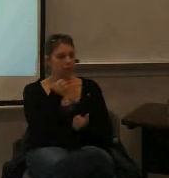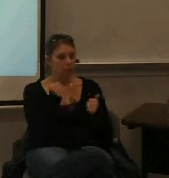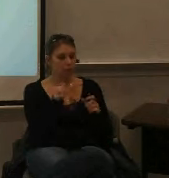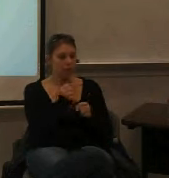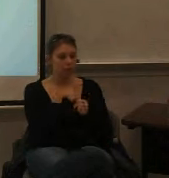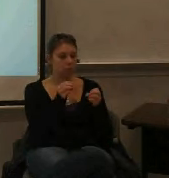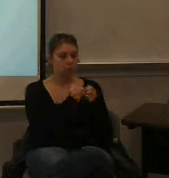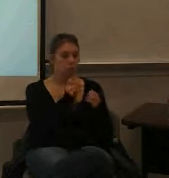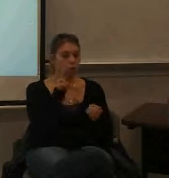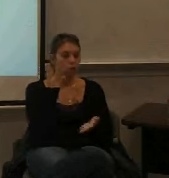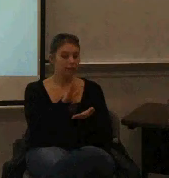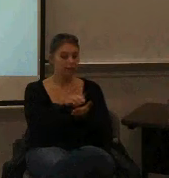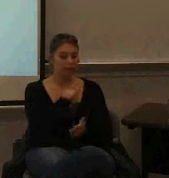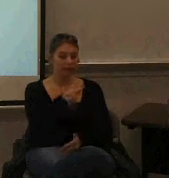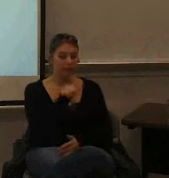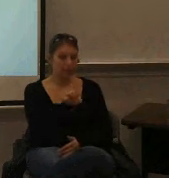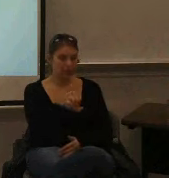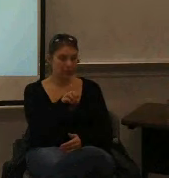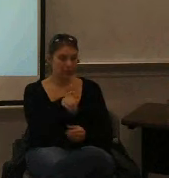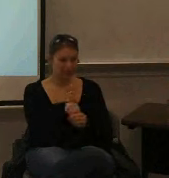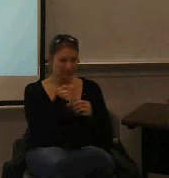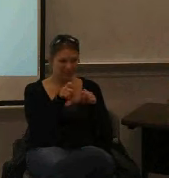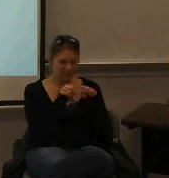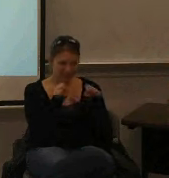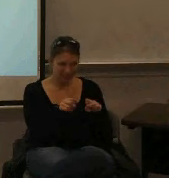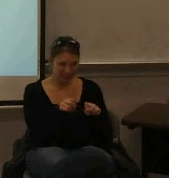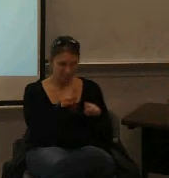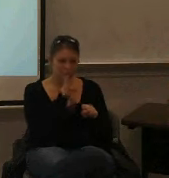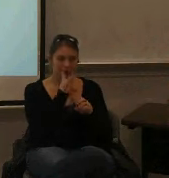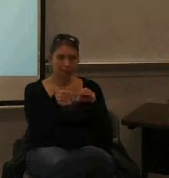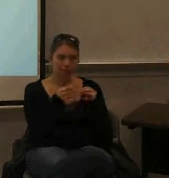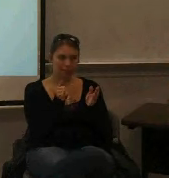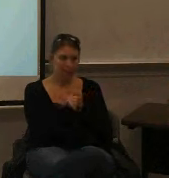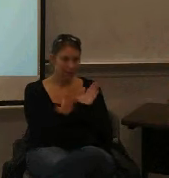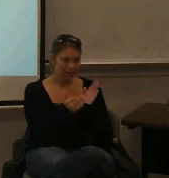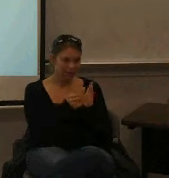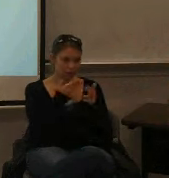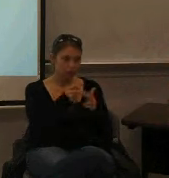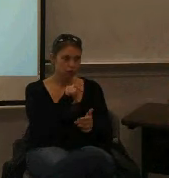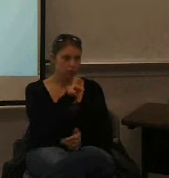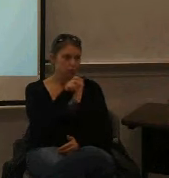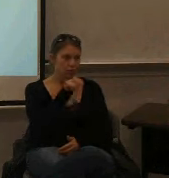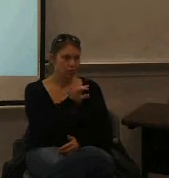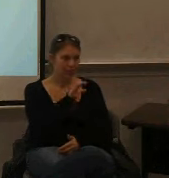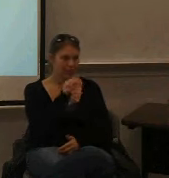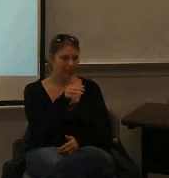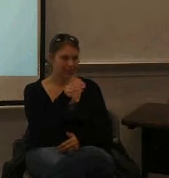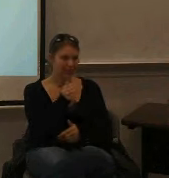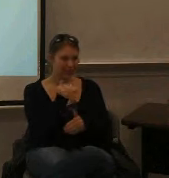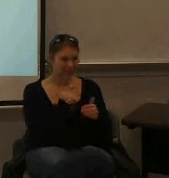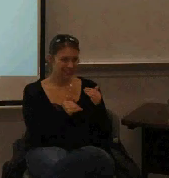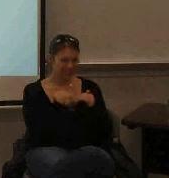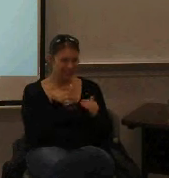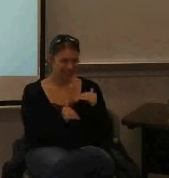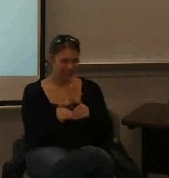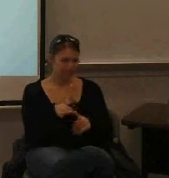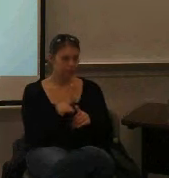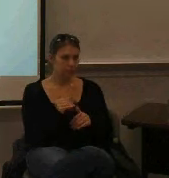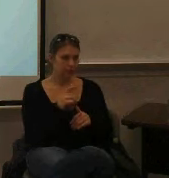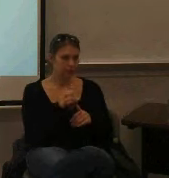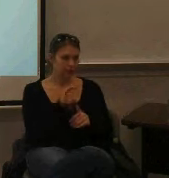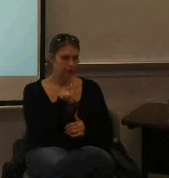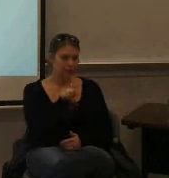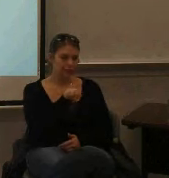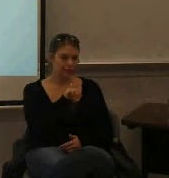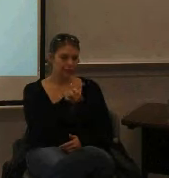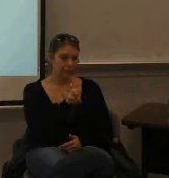more or less algae in the system. And we'll get back to that. It's called the trophic cascade, and we'll talk about top-down versus bottom-up control of